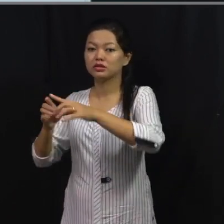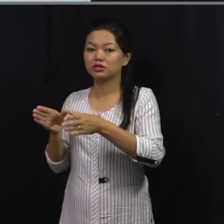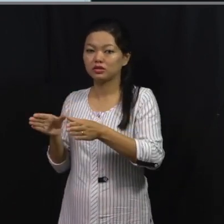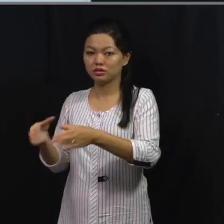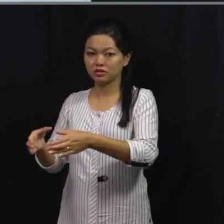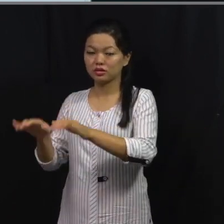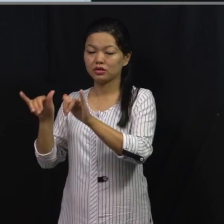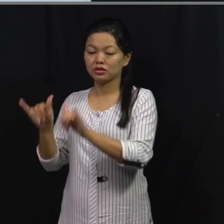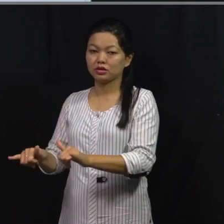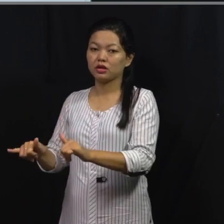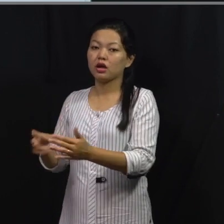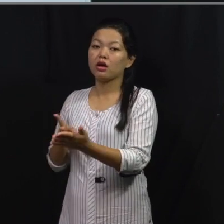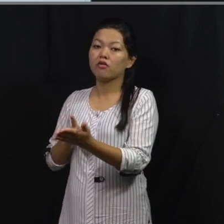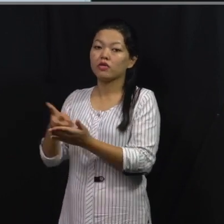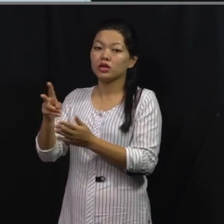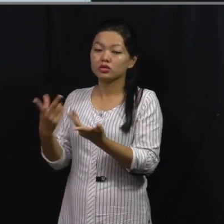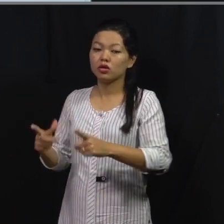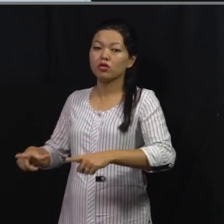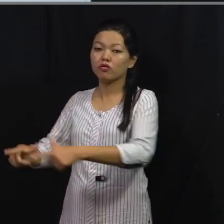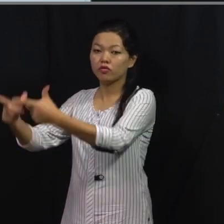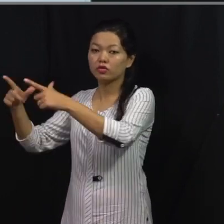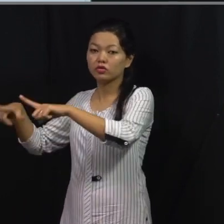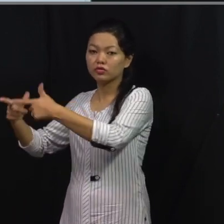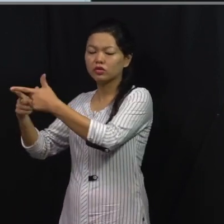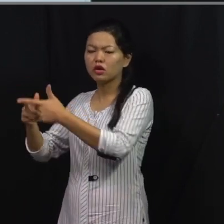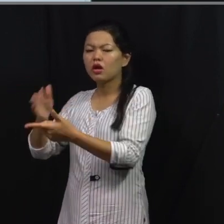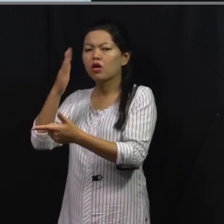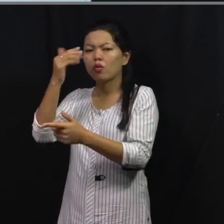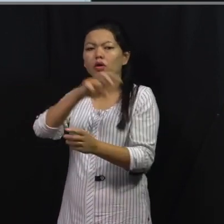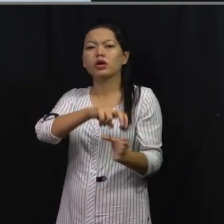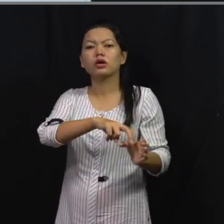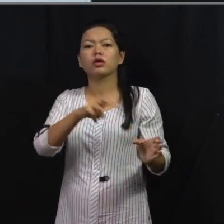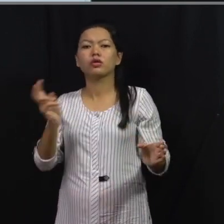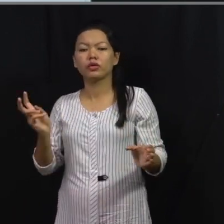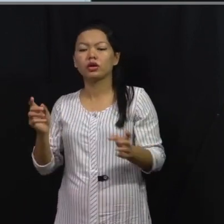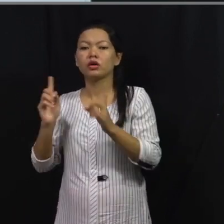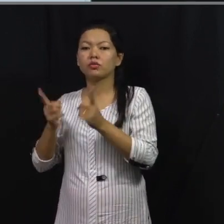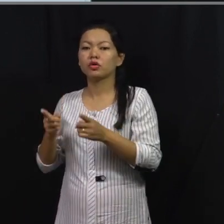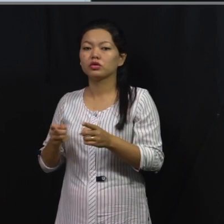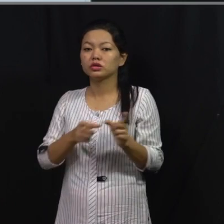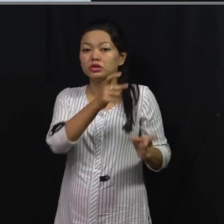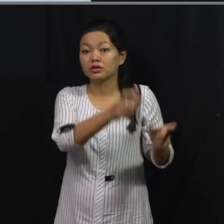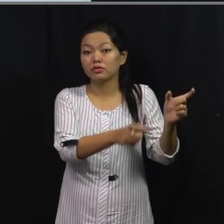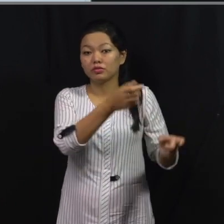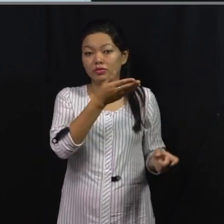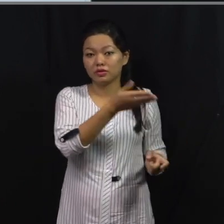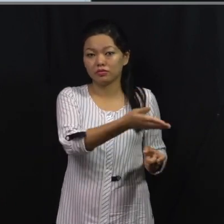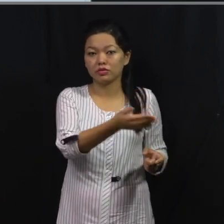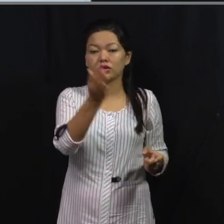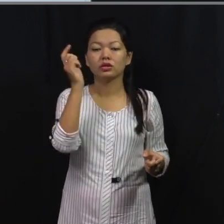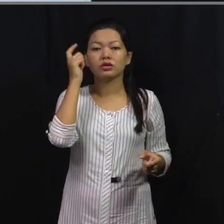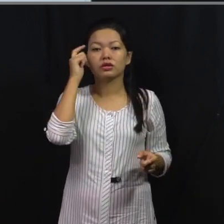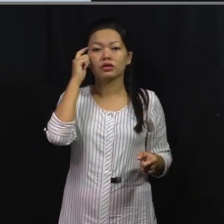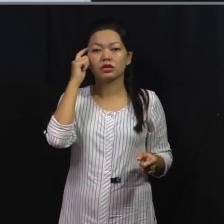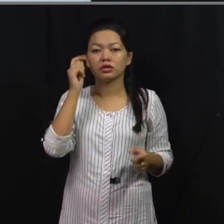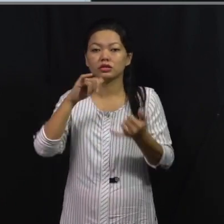people says. Okay, and because of them, you know, it pollutes the society, and that is the reason why they are considered as impure. They clean the carcass of